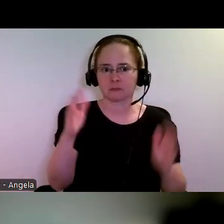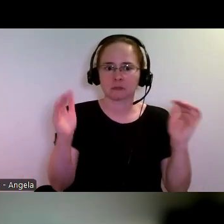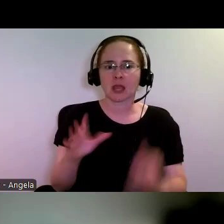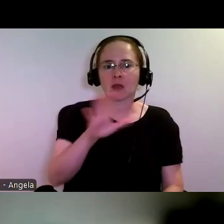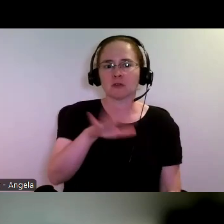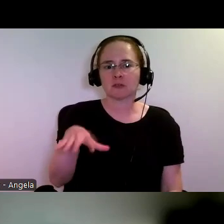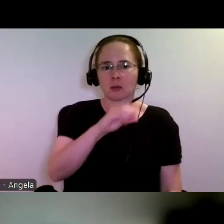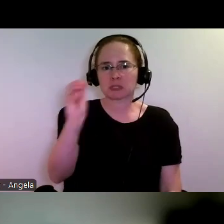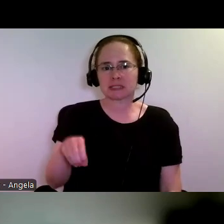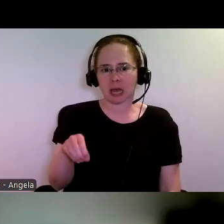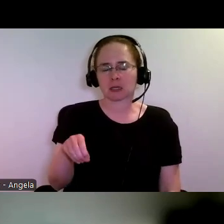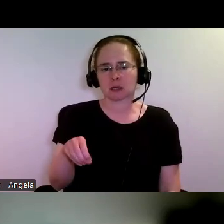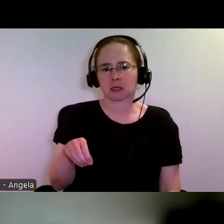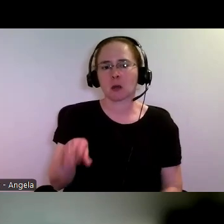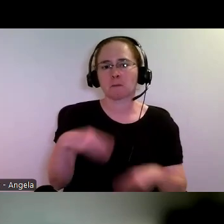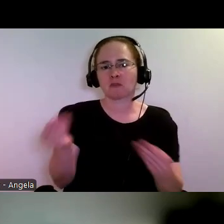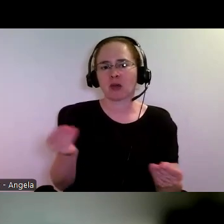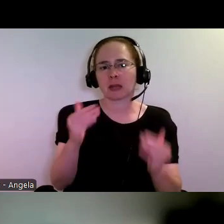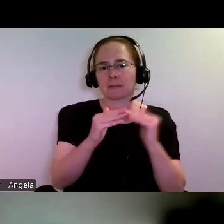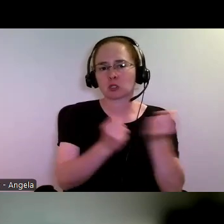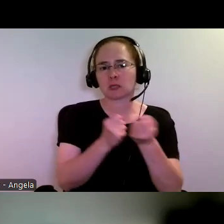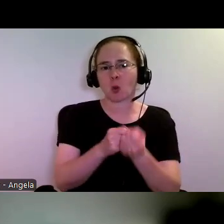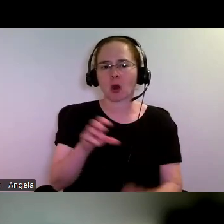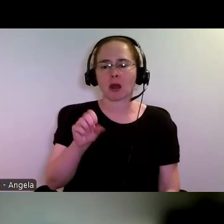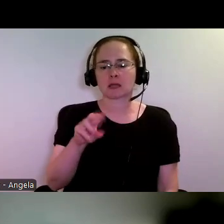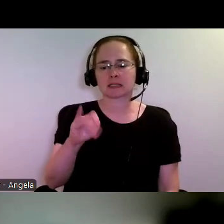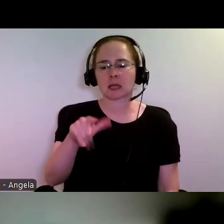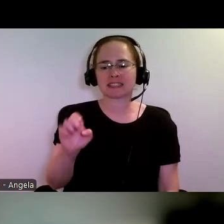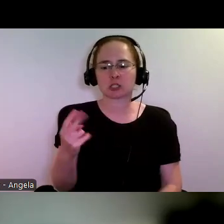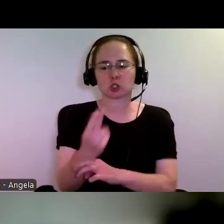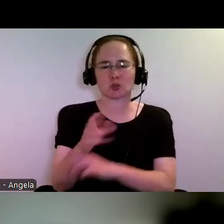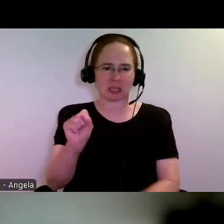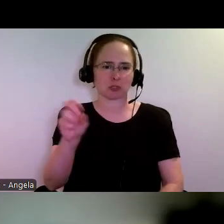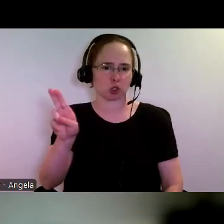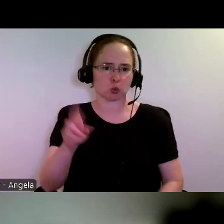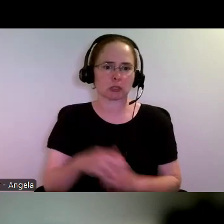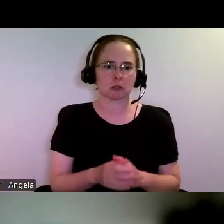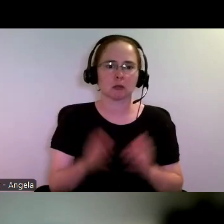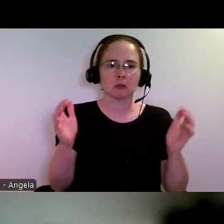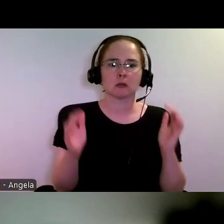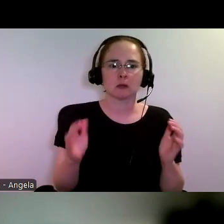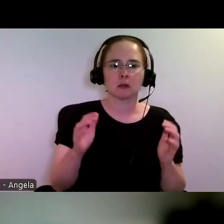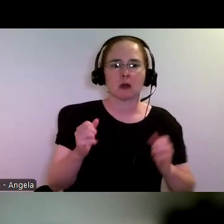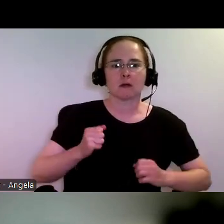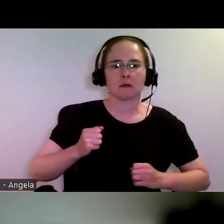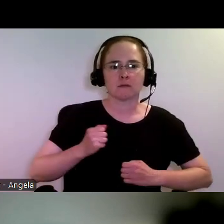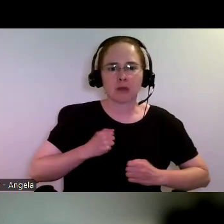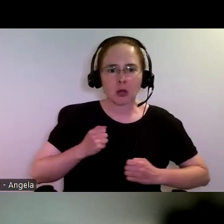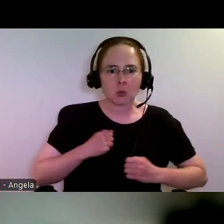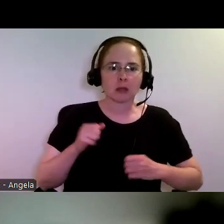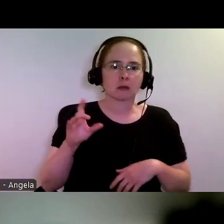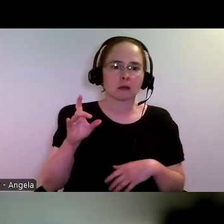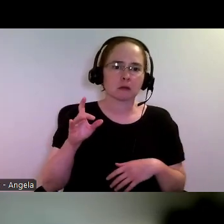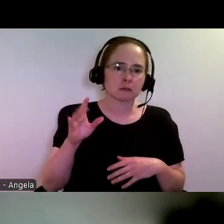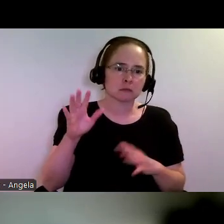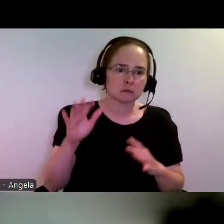55% were providing peer support as substance use, and 7% veteran peer support, 8% youth and young adult, and then